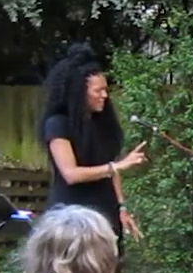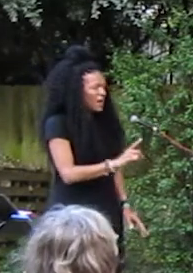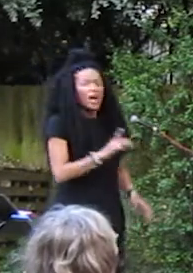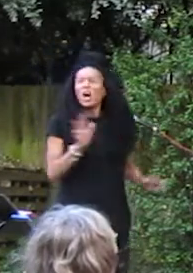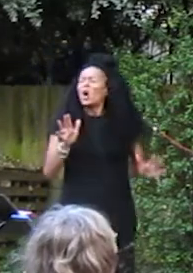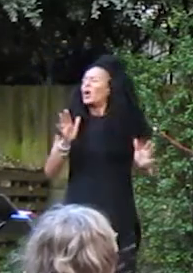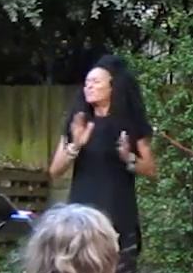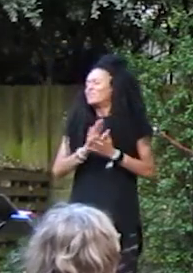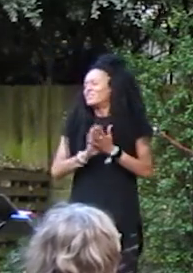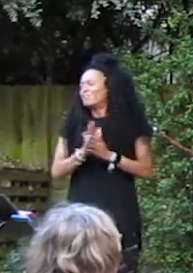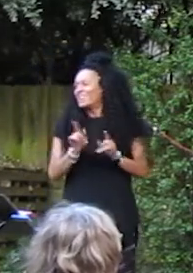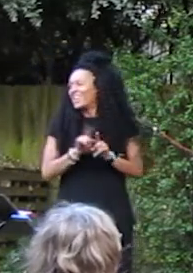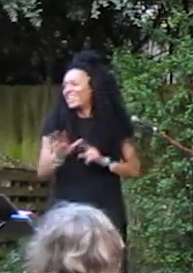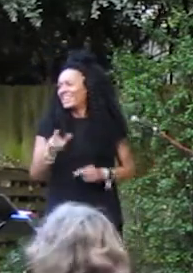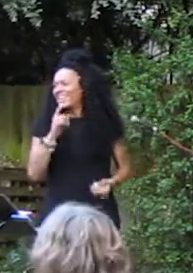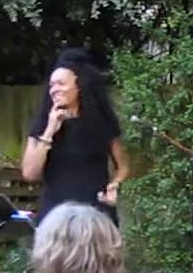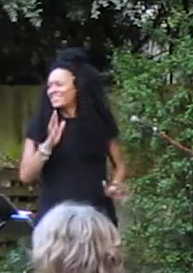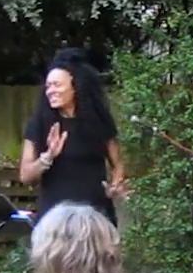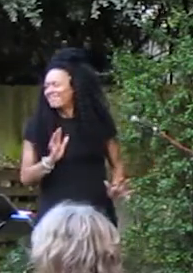what? Oh, didn't mean it like that. Manses.